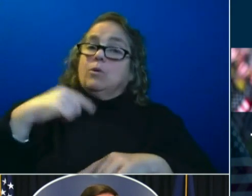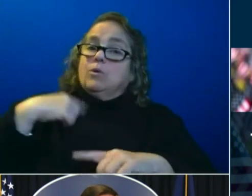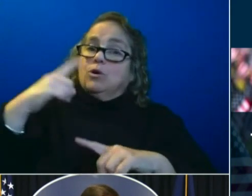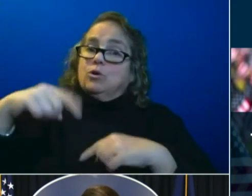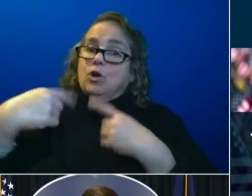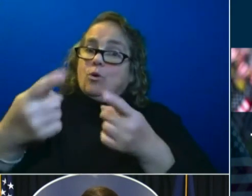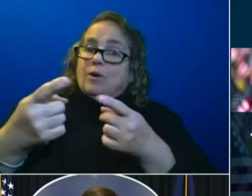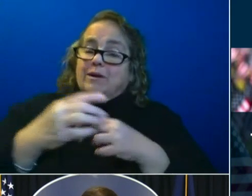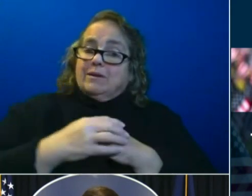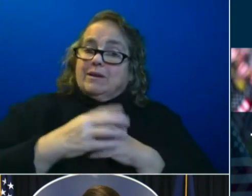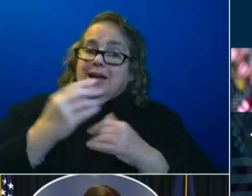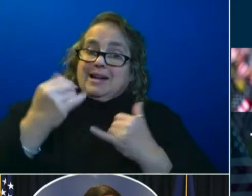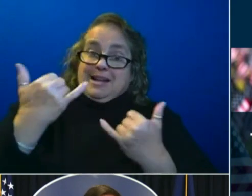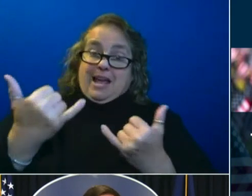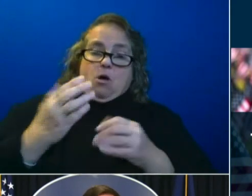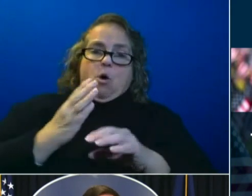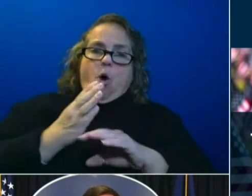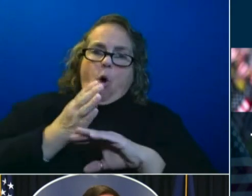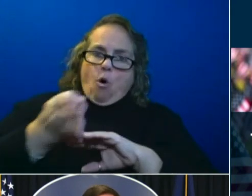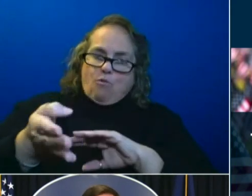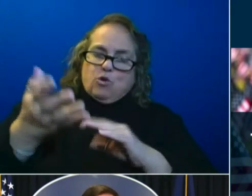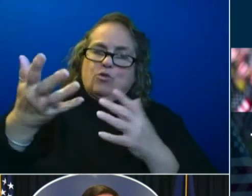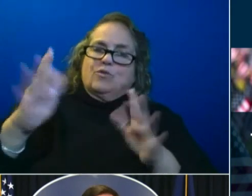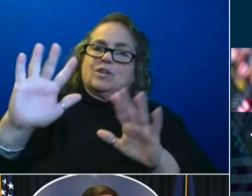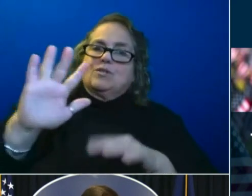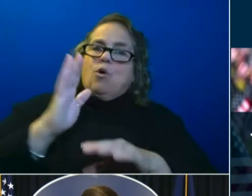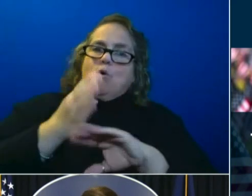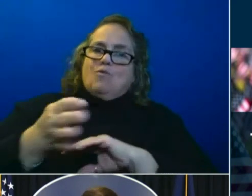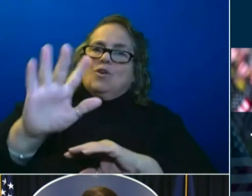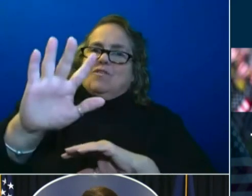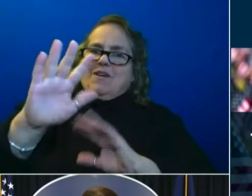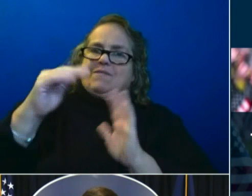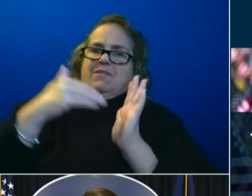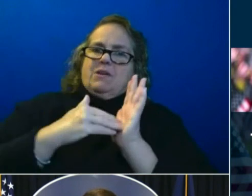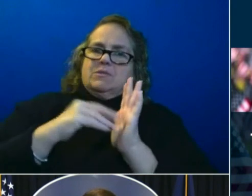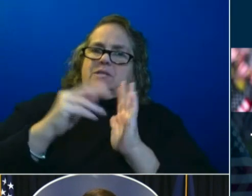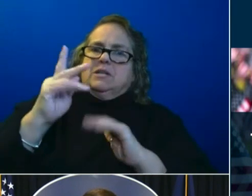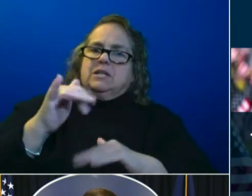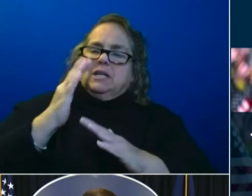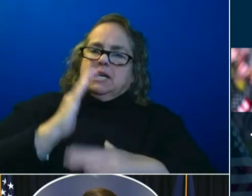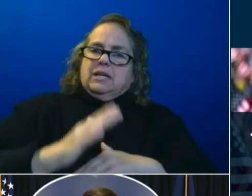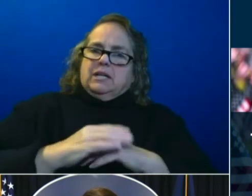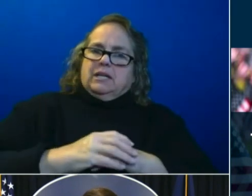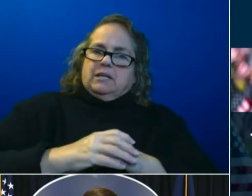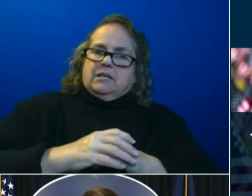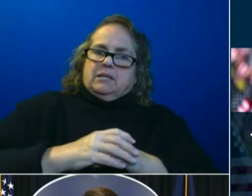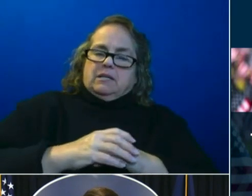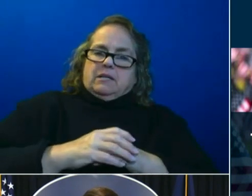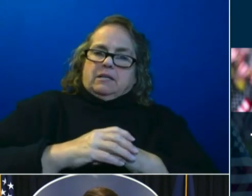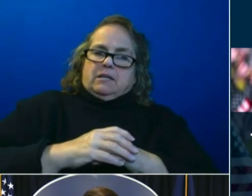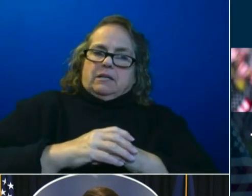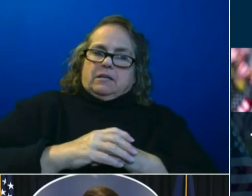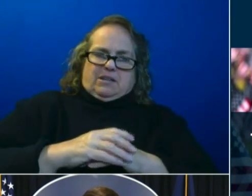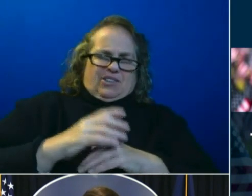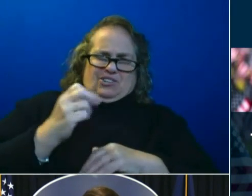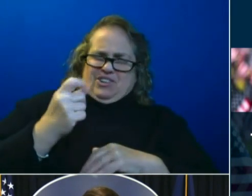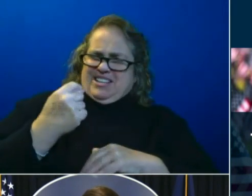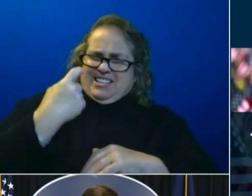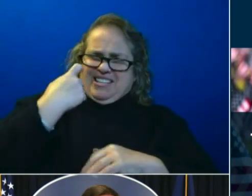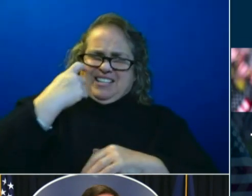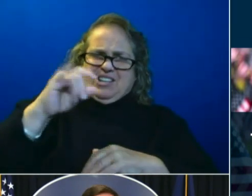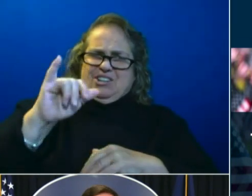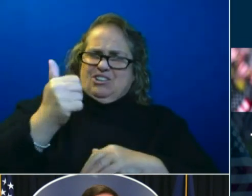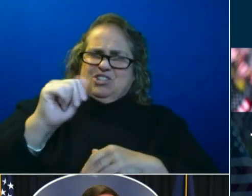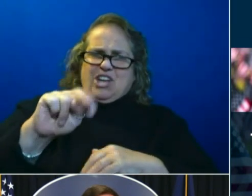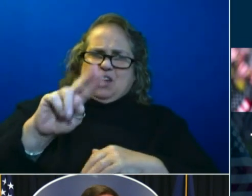over 5,000 Kentuckians that are gone. And late January, when we crossed 3,000 Kentuckians,